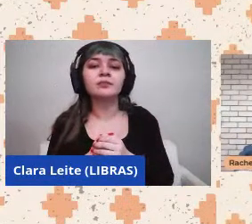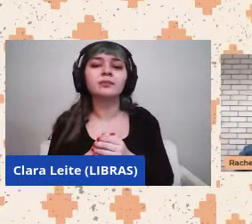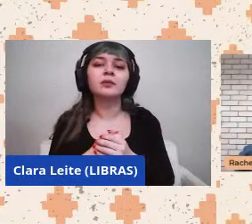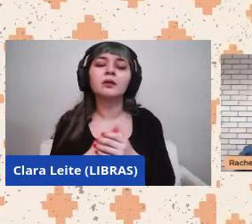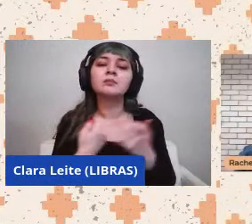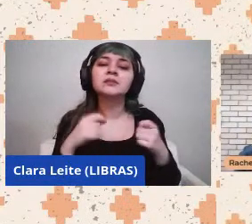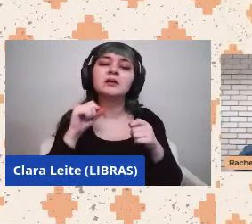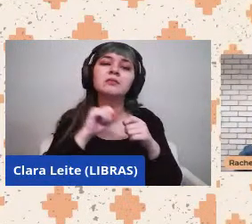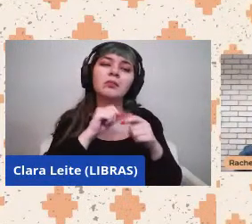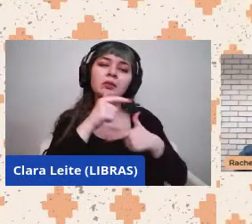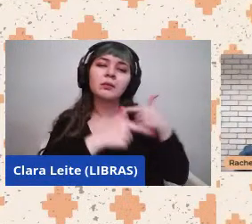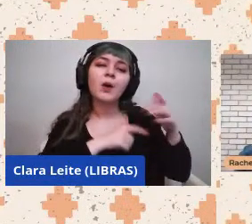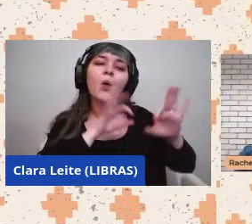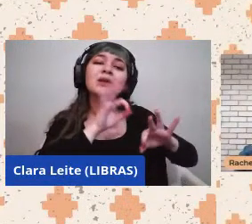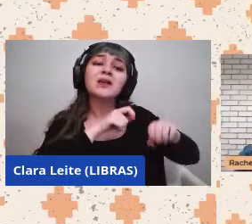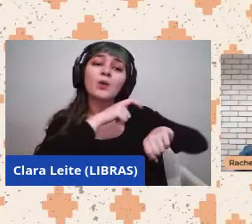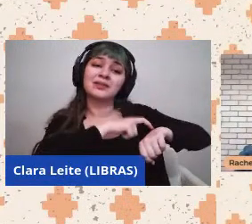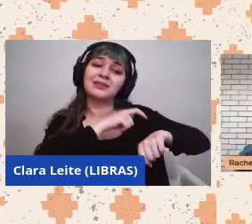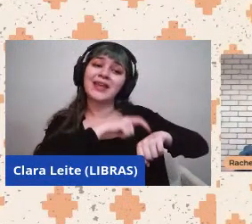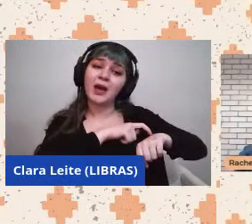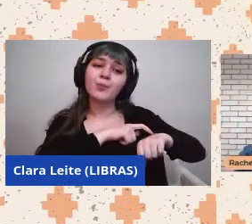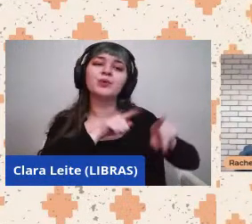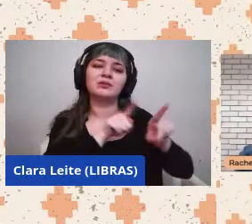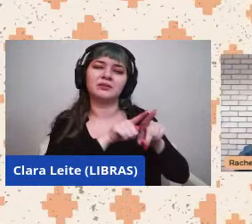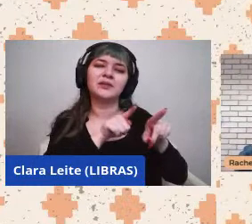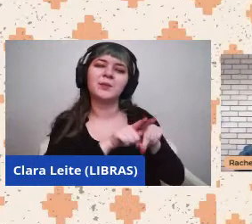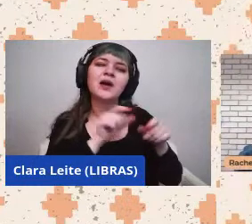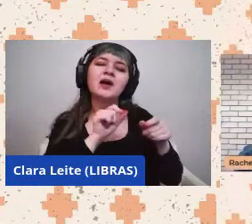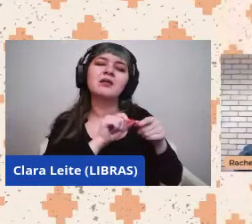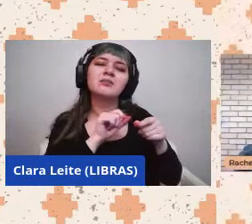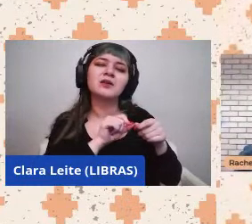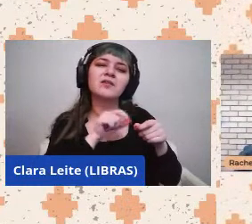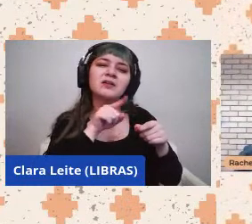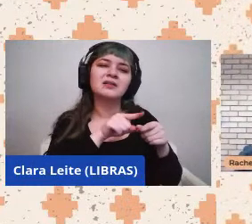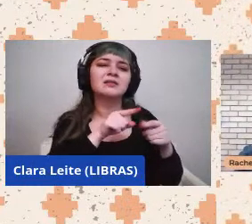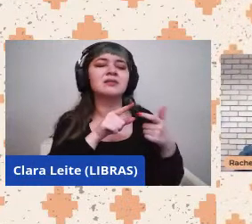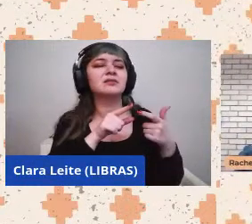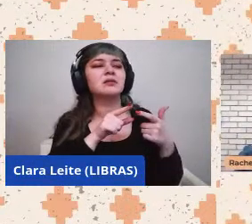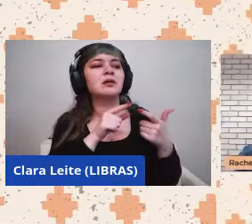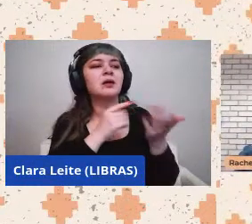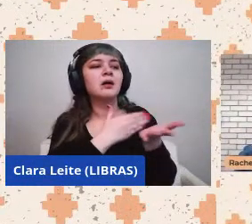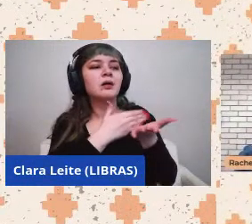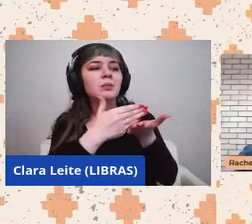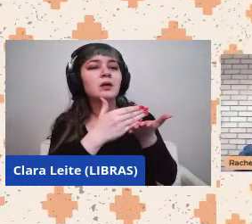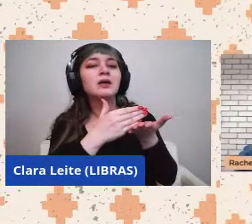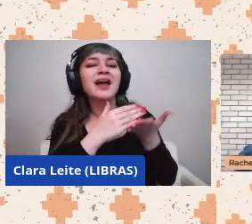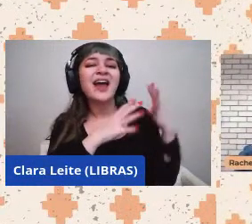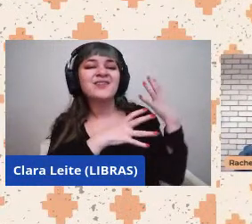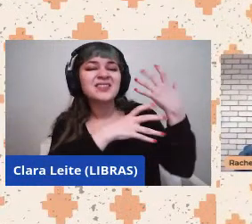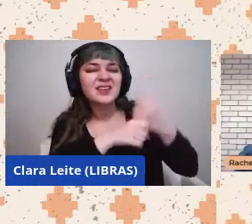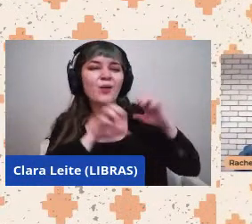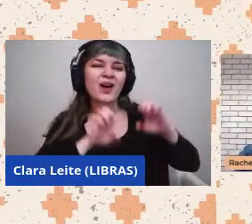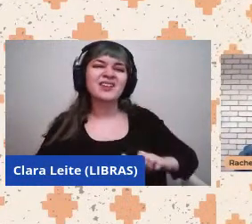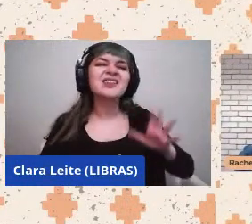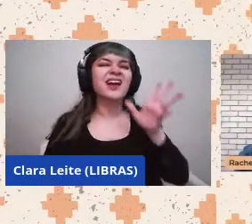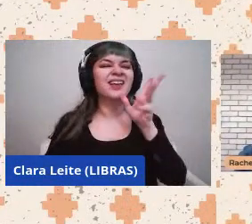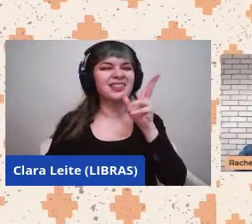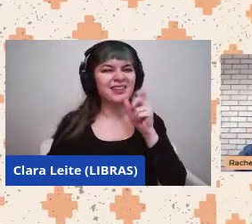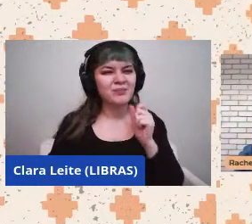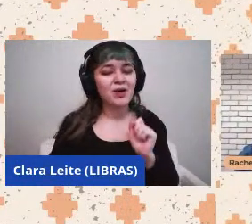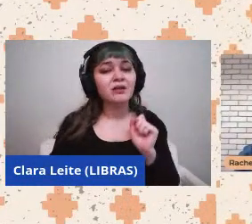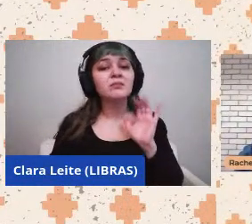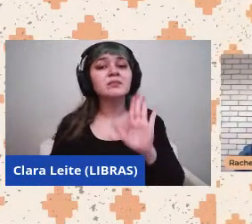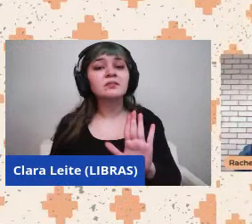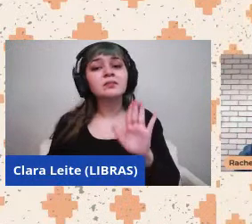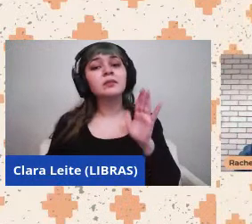build in time to their research projects to go through this fairly time-consuming initial ethical review. I think